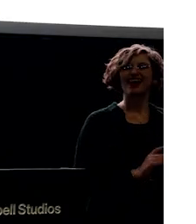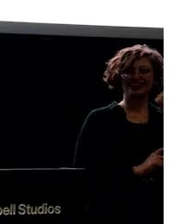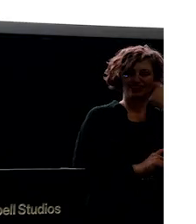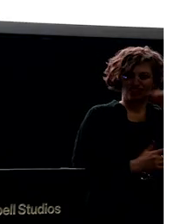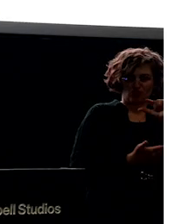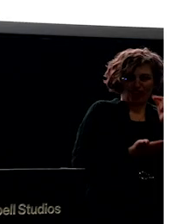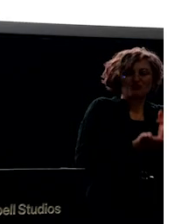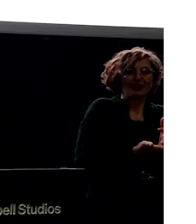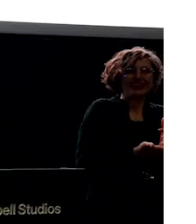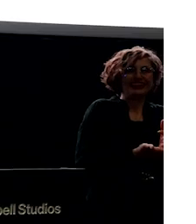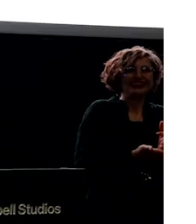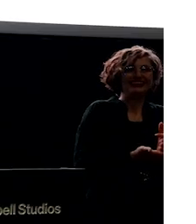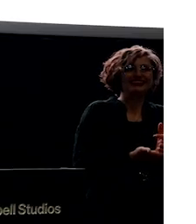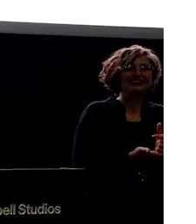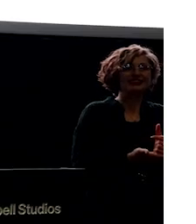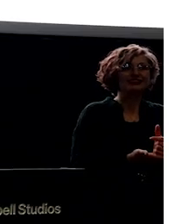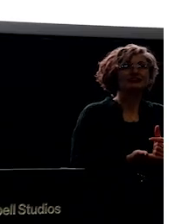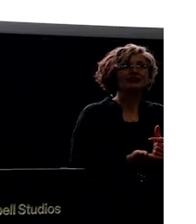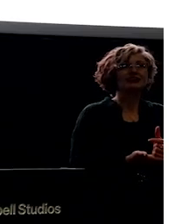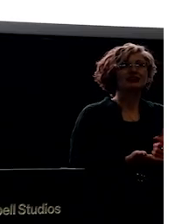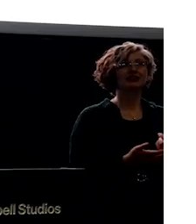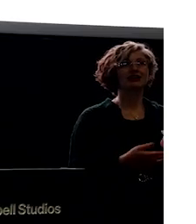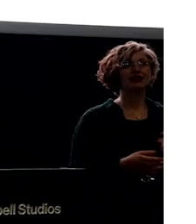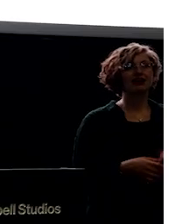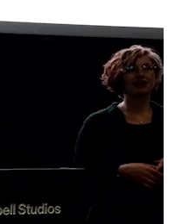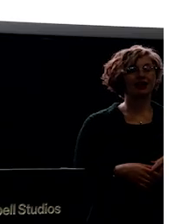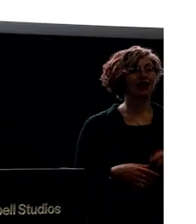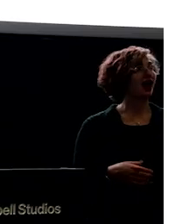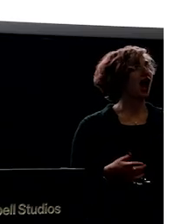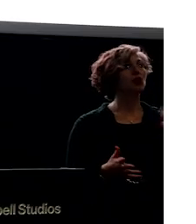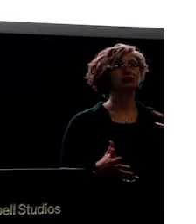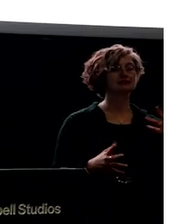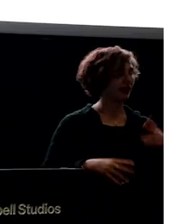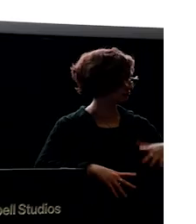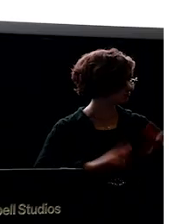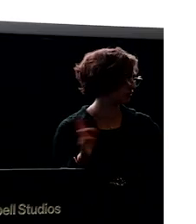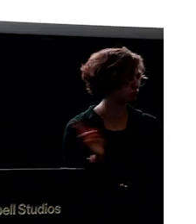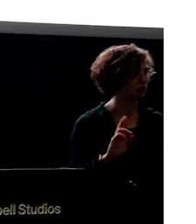I carried the doubt of a pessimist and the confidence of an optimist.